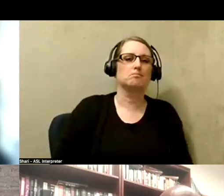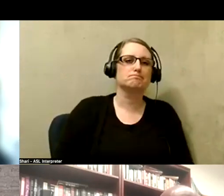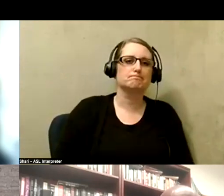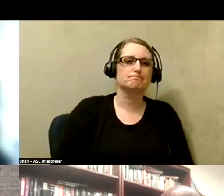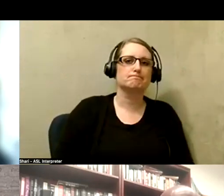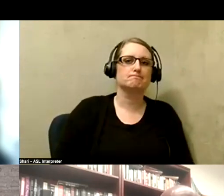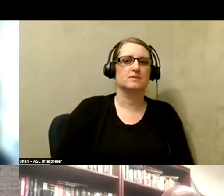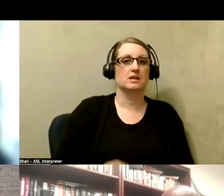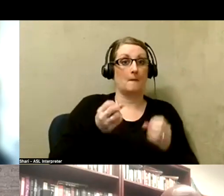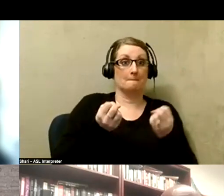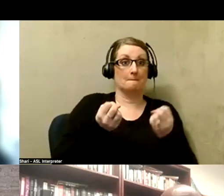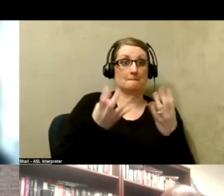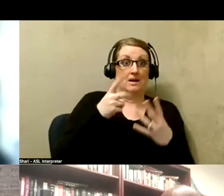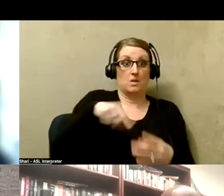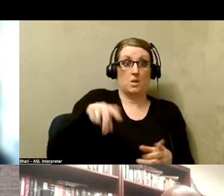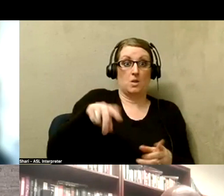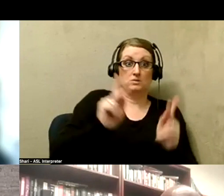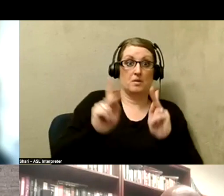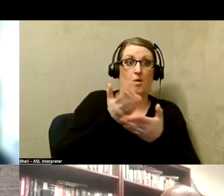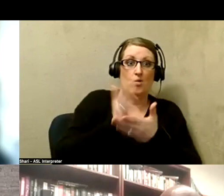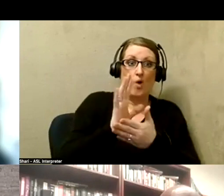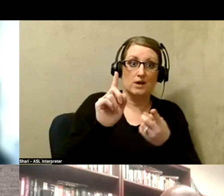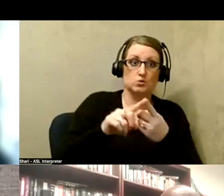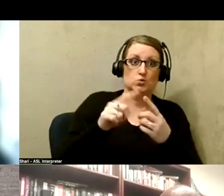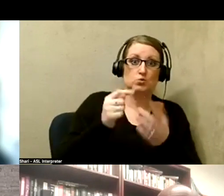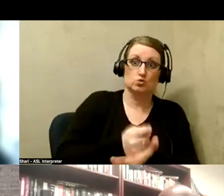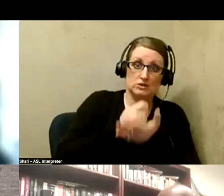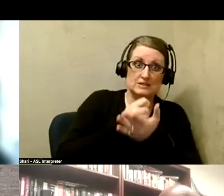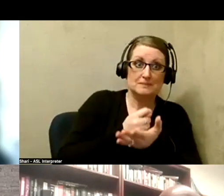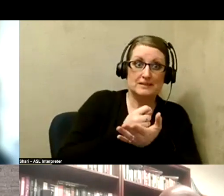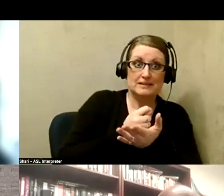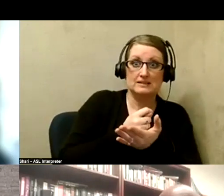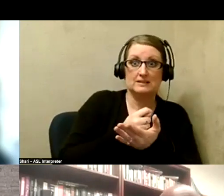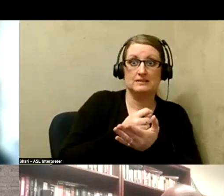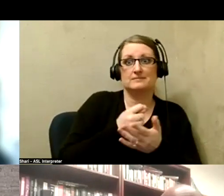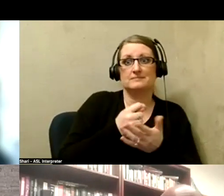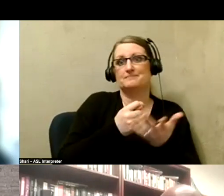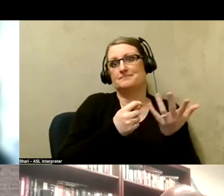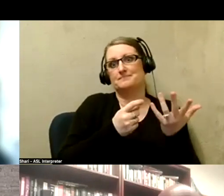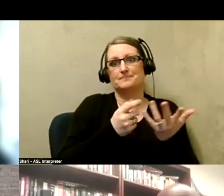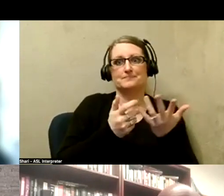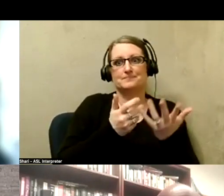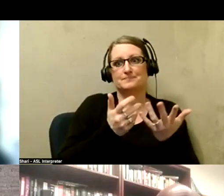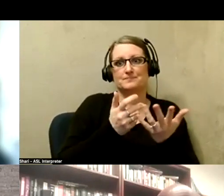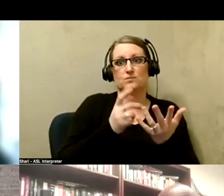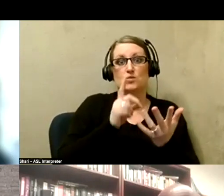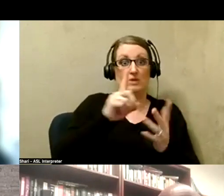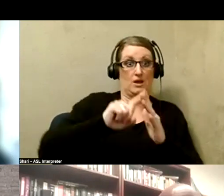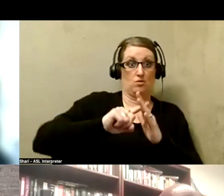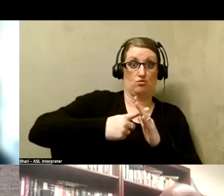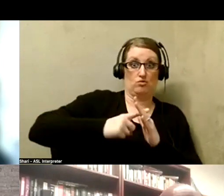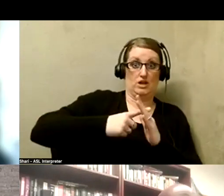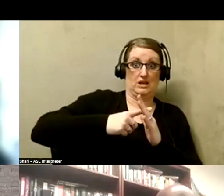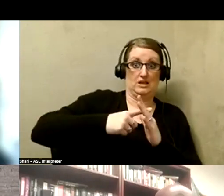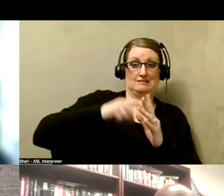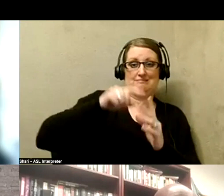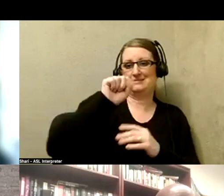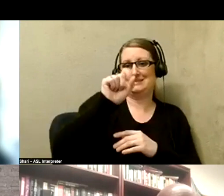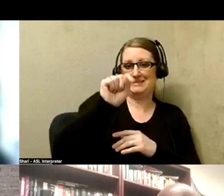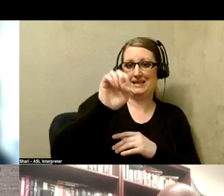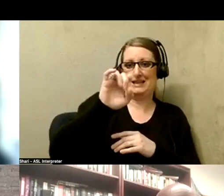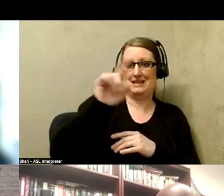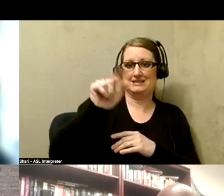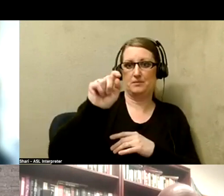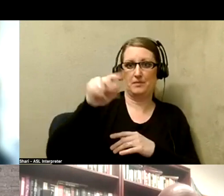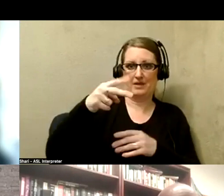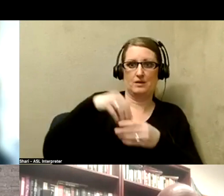treatment cases, right? The one that originated in St. Elizabeth's in Washington,